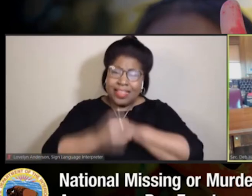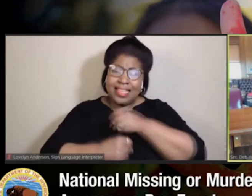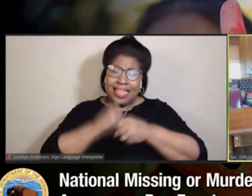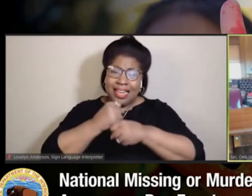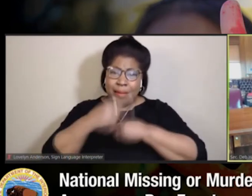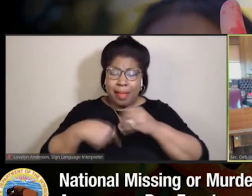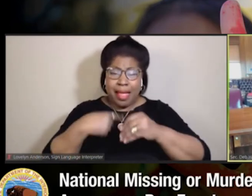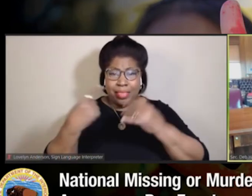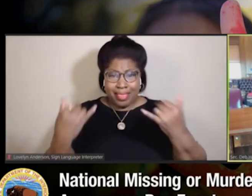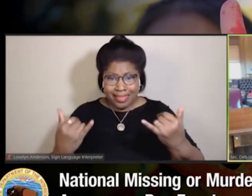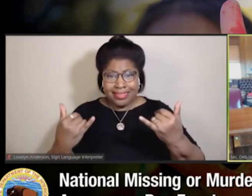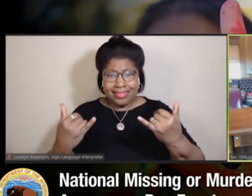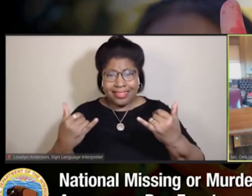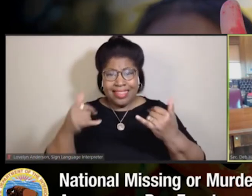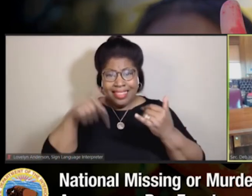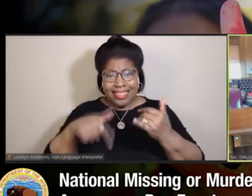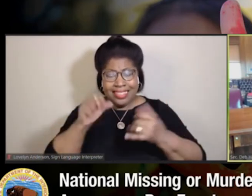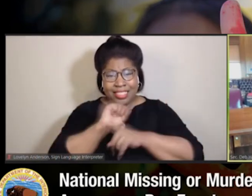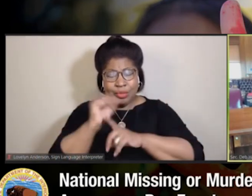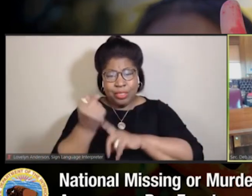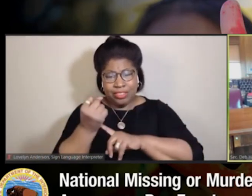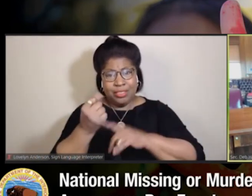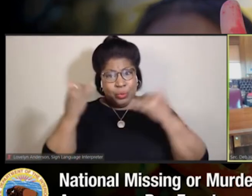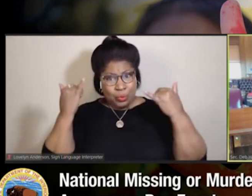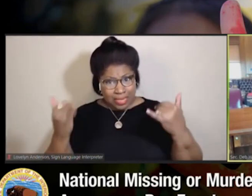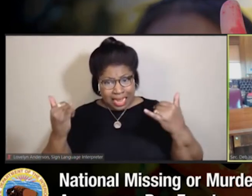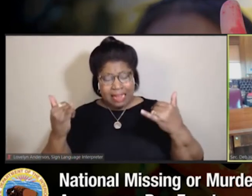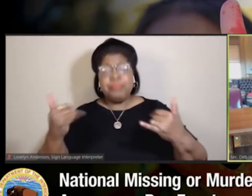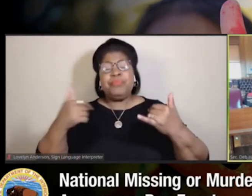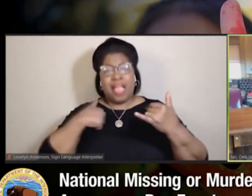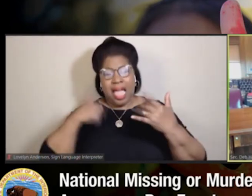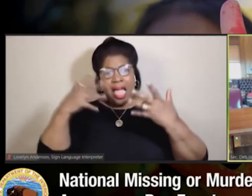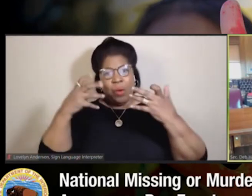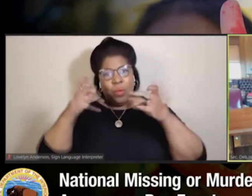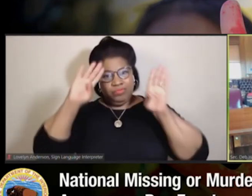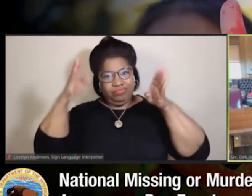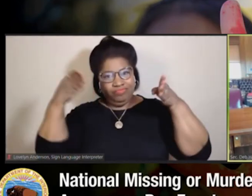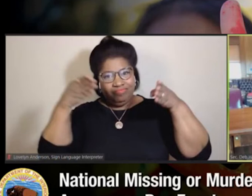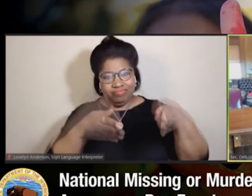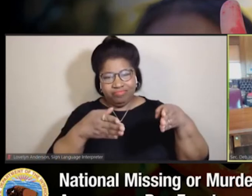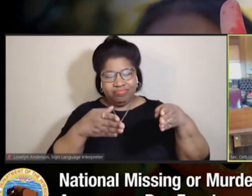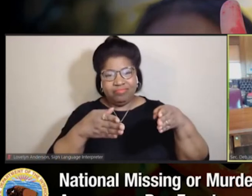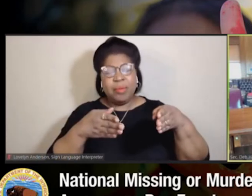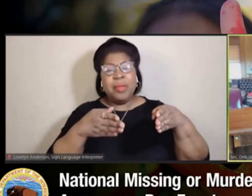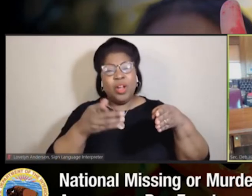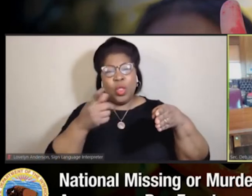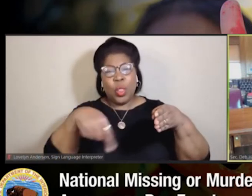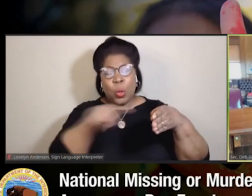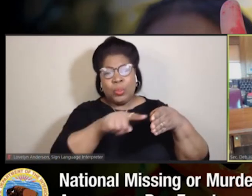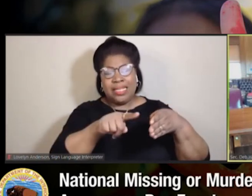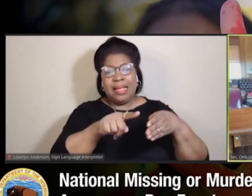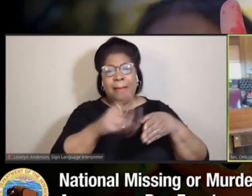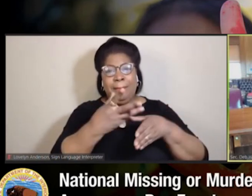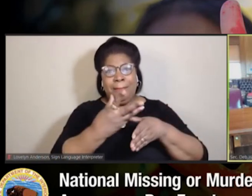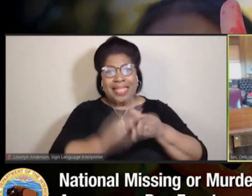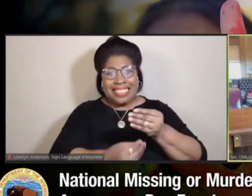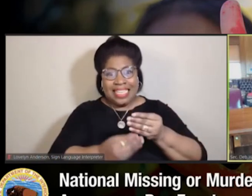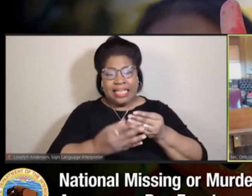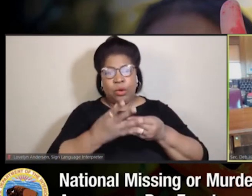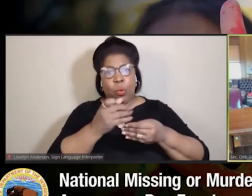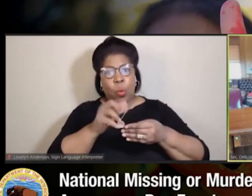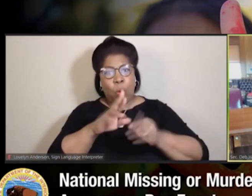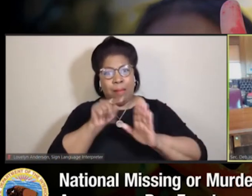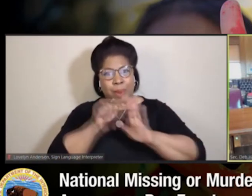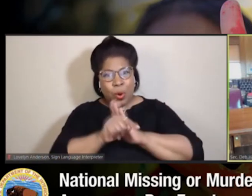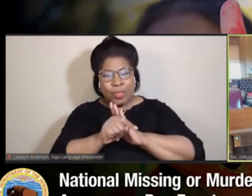on the national crisis of missing and murdered Indigenous peoples and give space to others to share the work they are doing